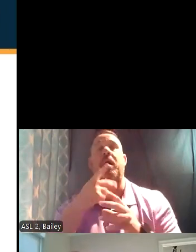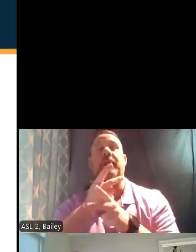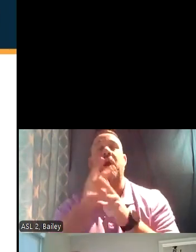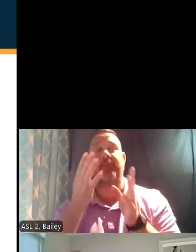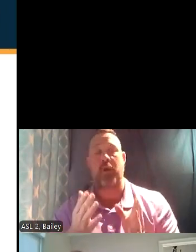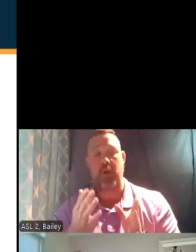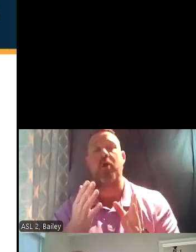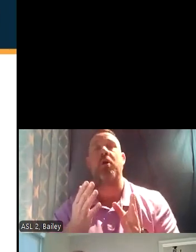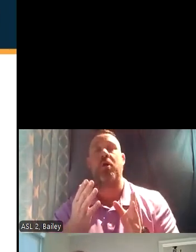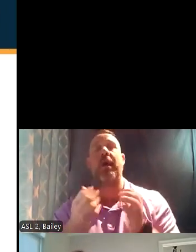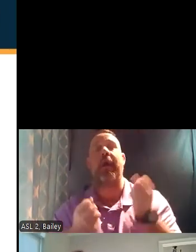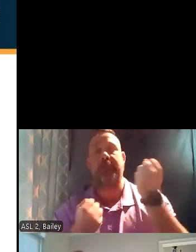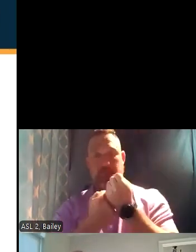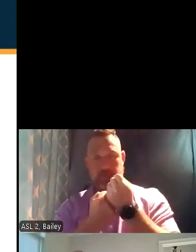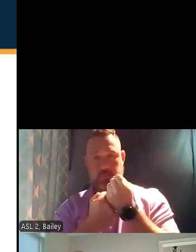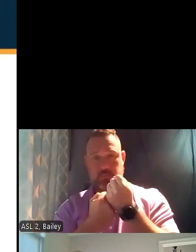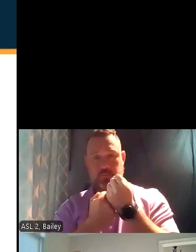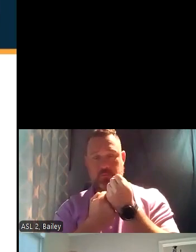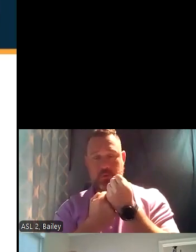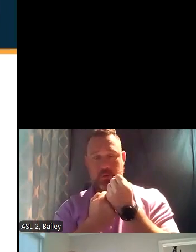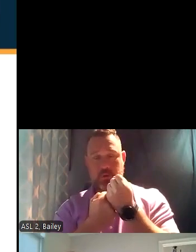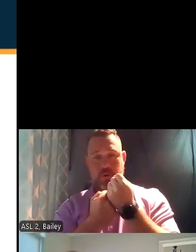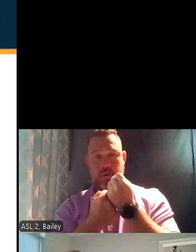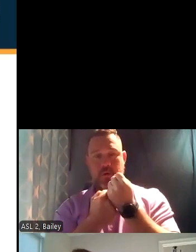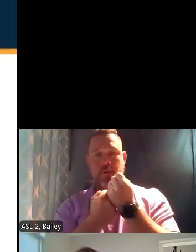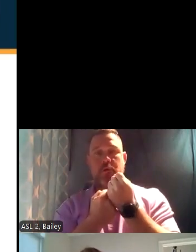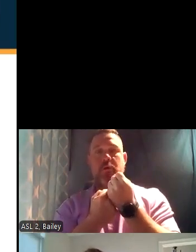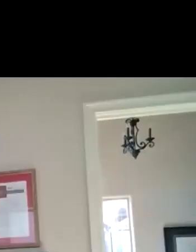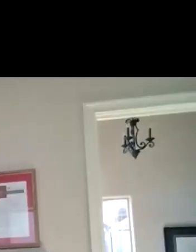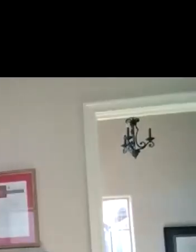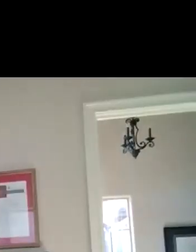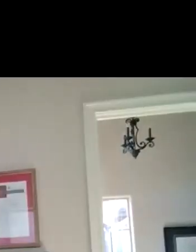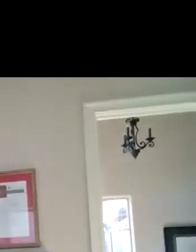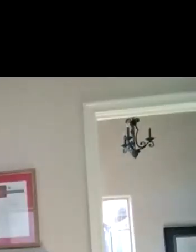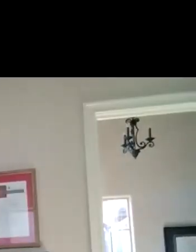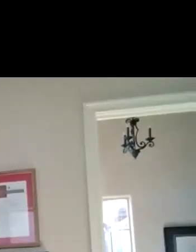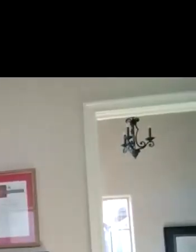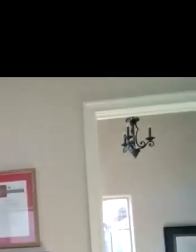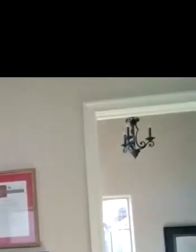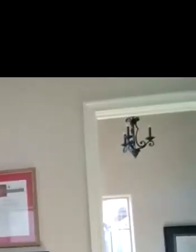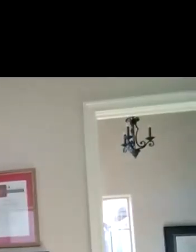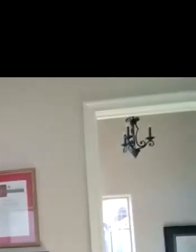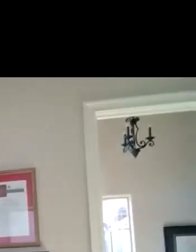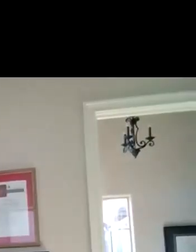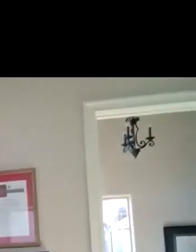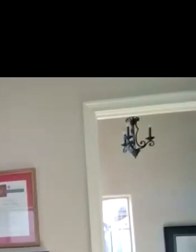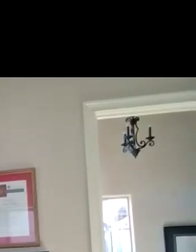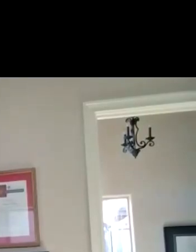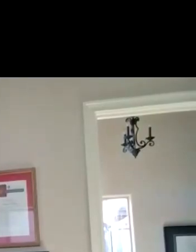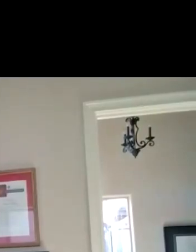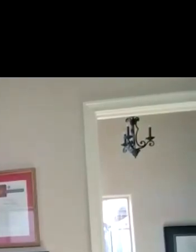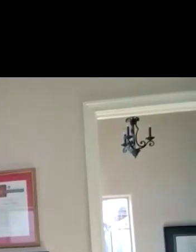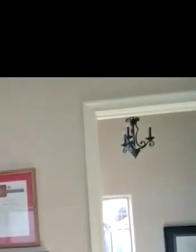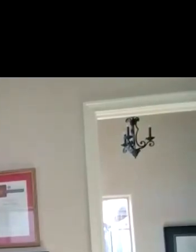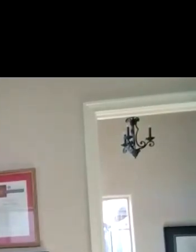advocate. Terrific. Thank you. Welcome. And then I don't see, oh no, there is Dolores. Good morning, Dolores. Do you want